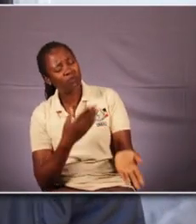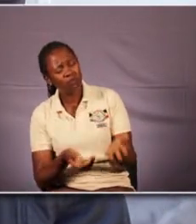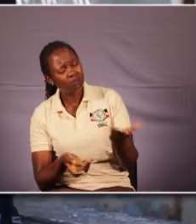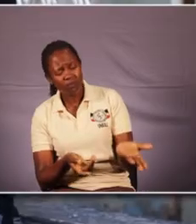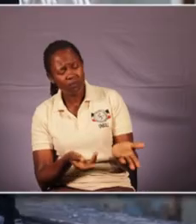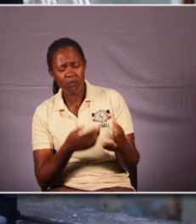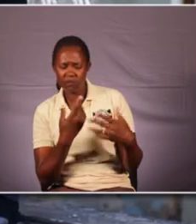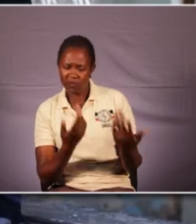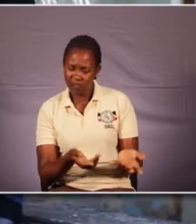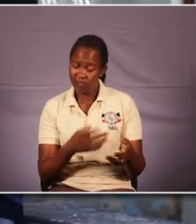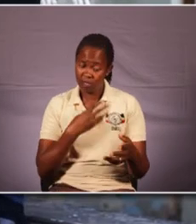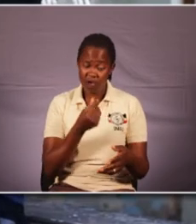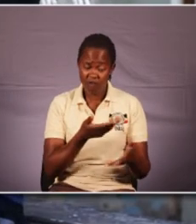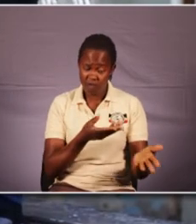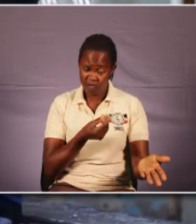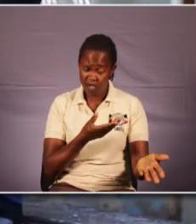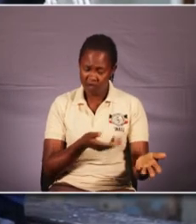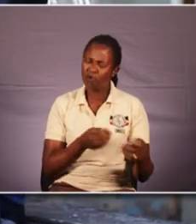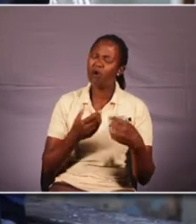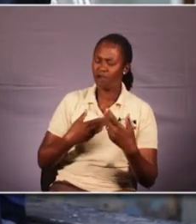you have? Let me see.